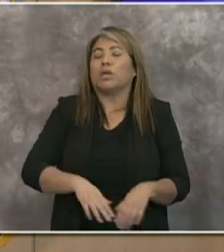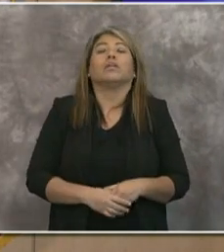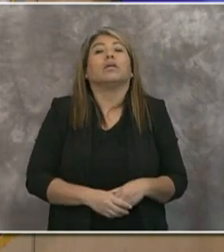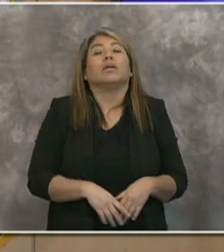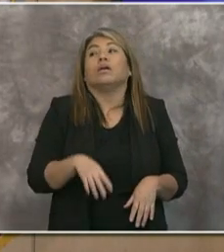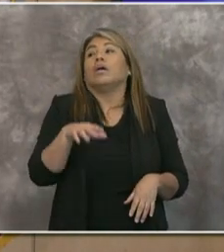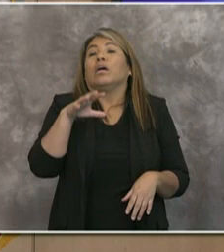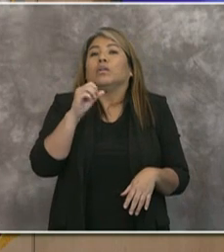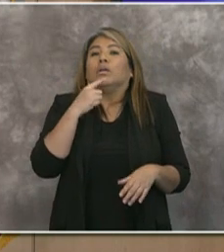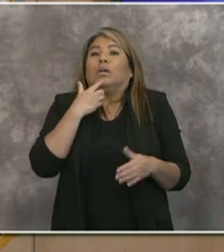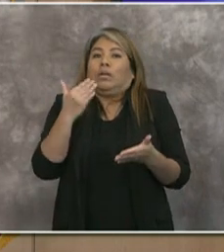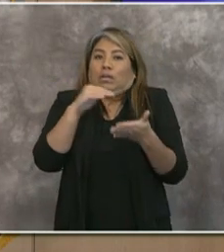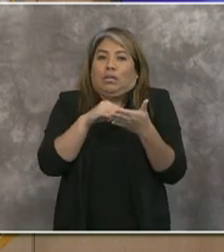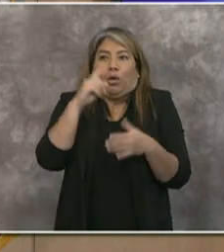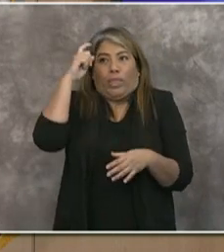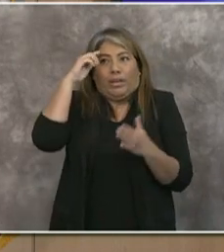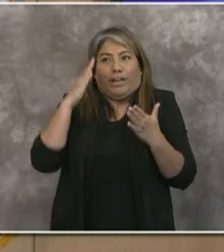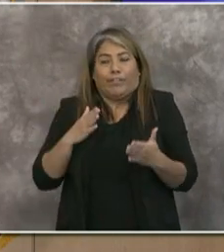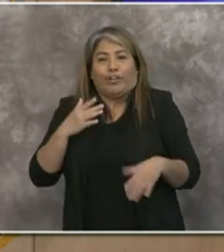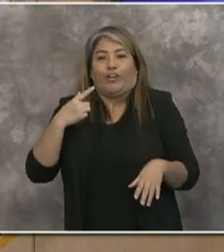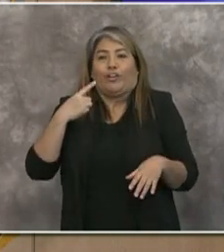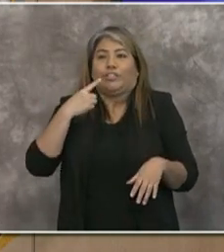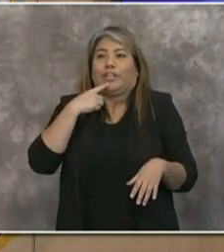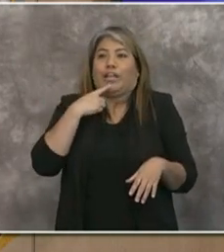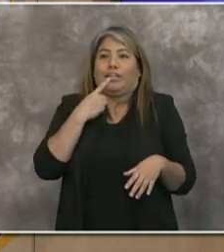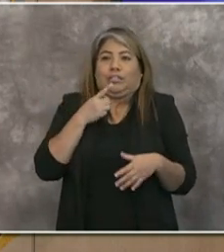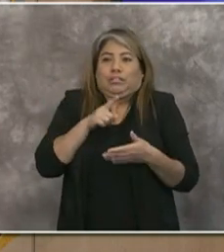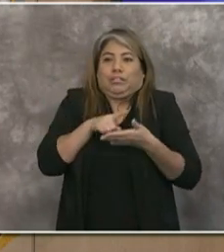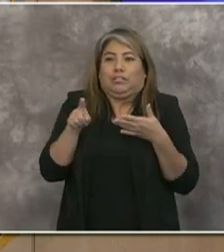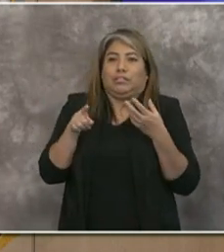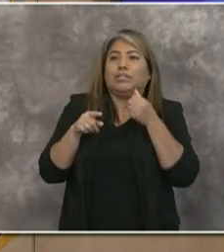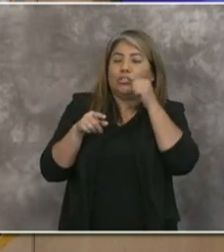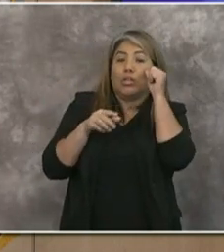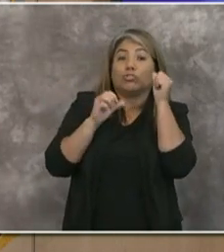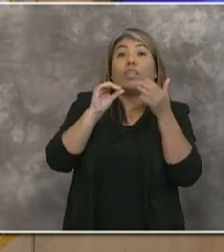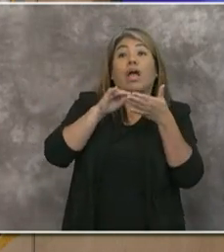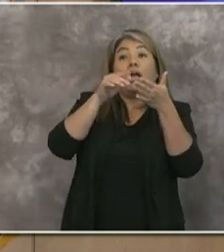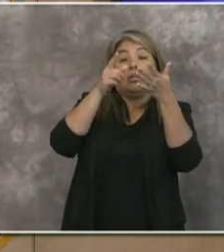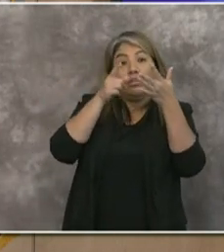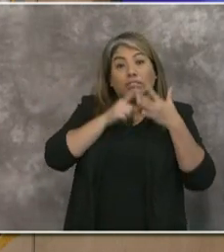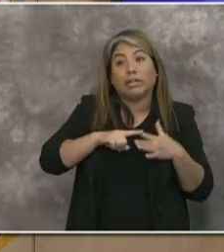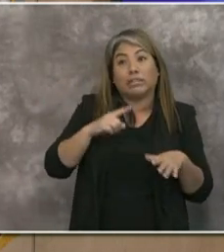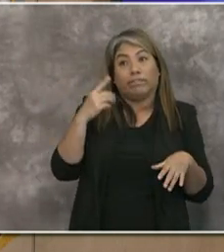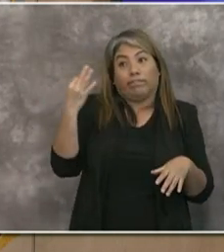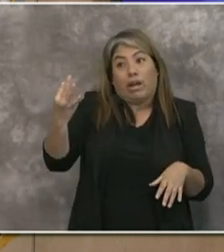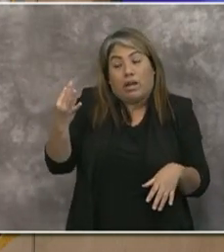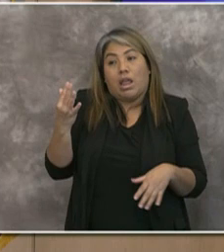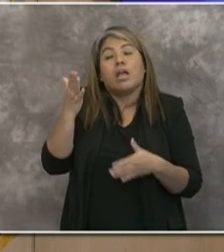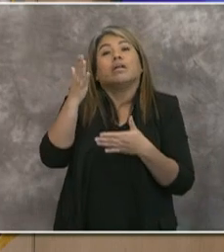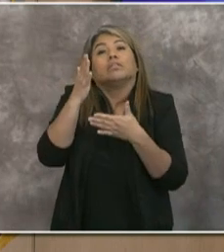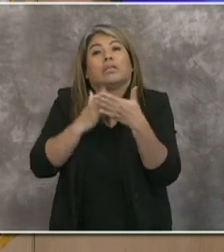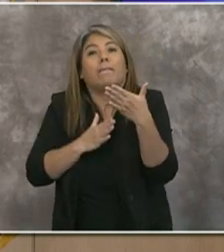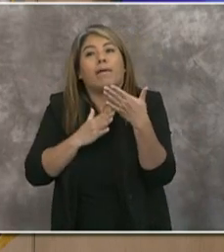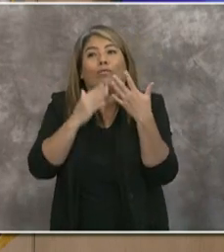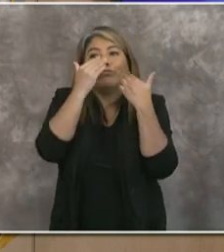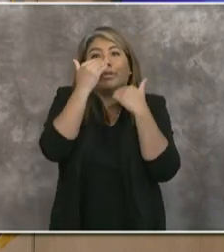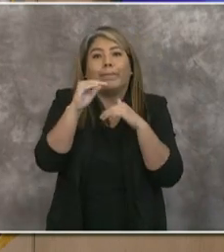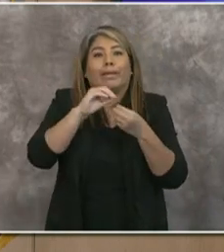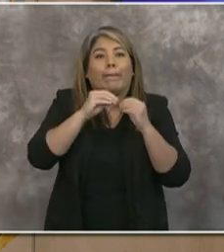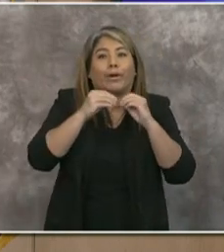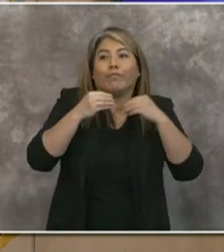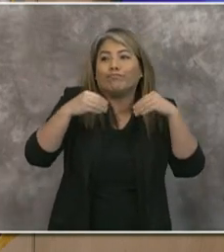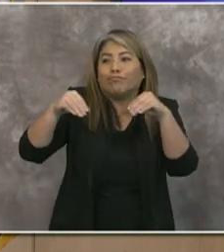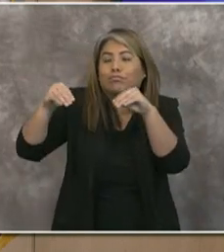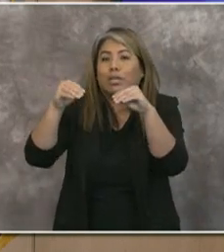So to reiterate, what the governor stated earlier this week was that effective Friday, some of those limited number of retails for